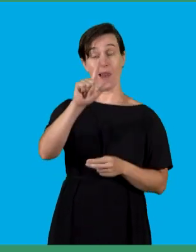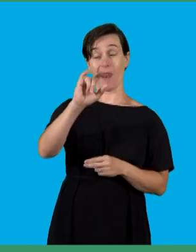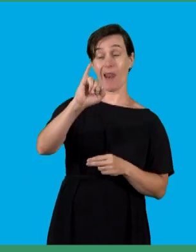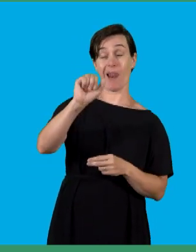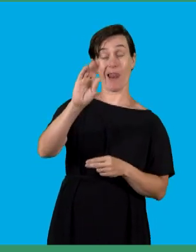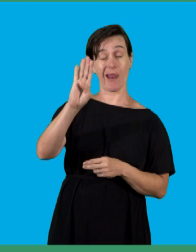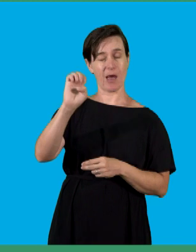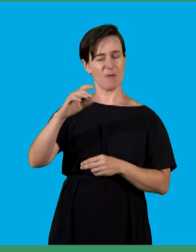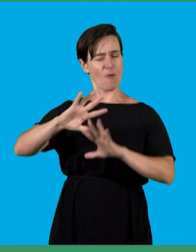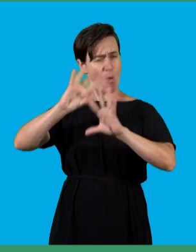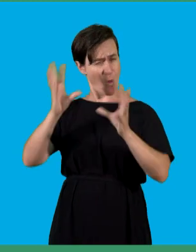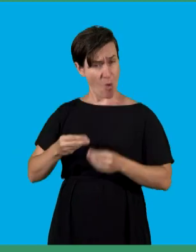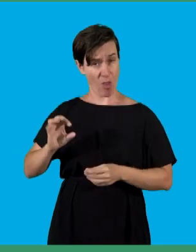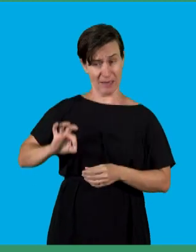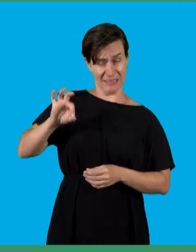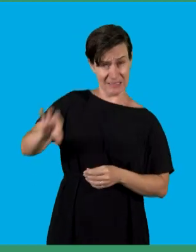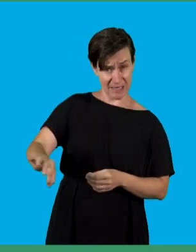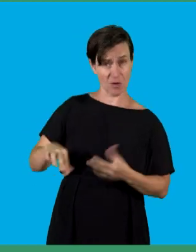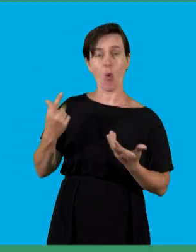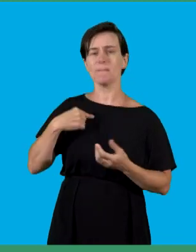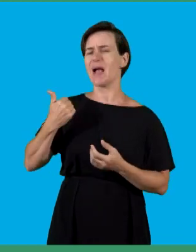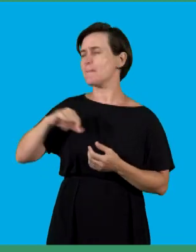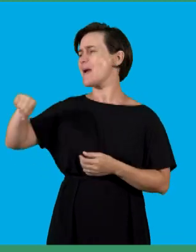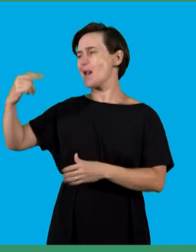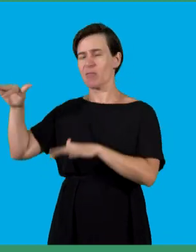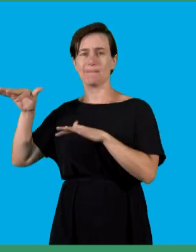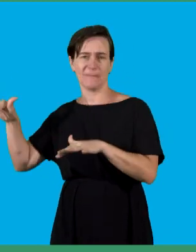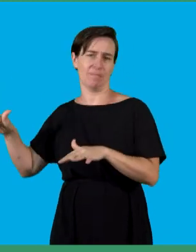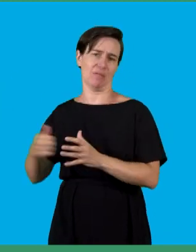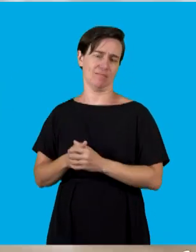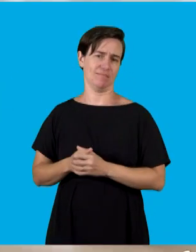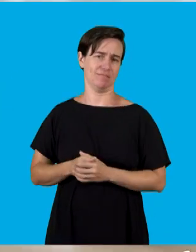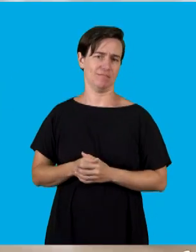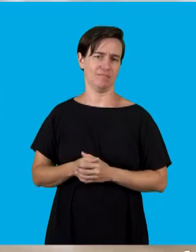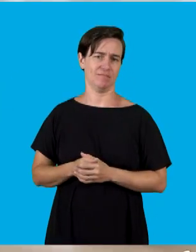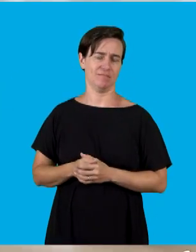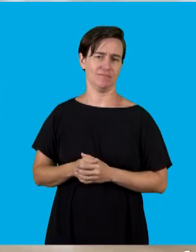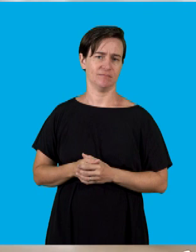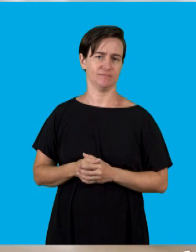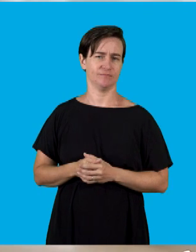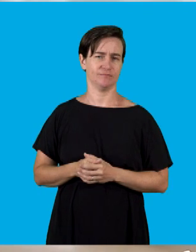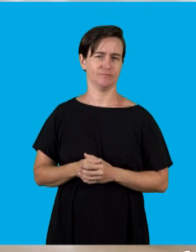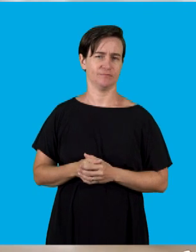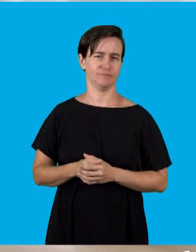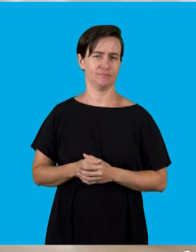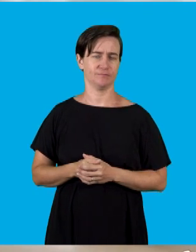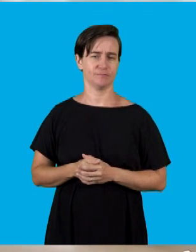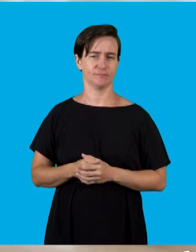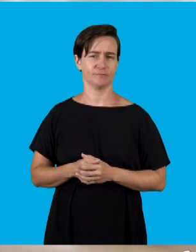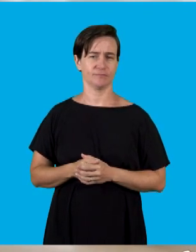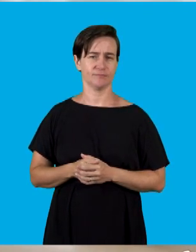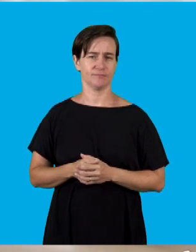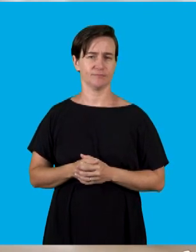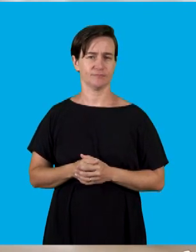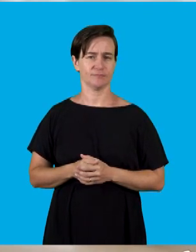that have been incurred in the business, or would you want other people to be liable for those debts that have been incurred by the